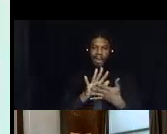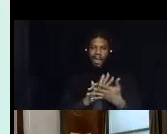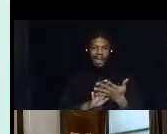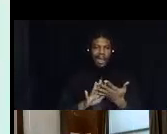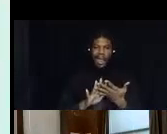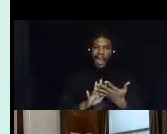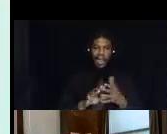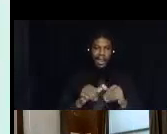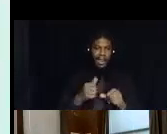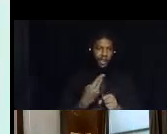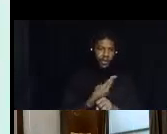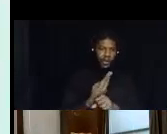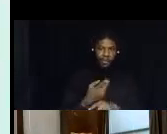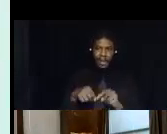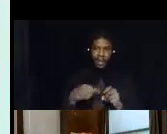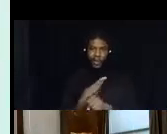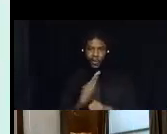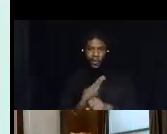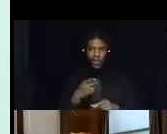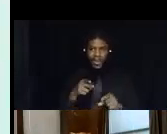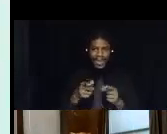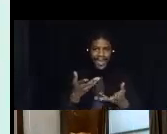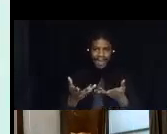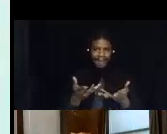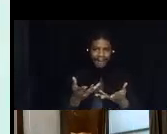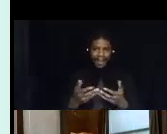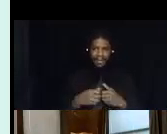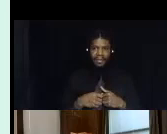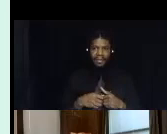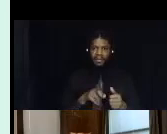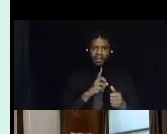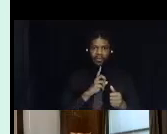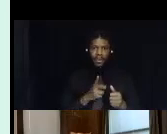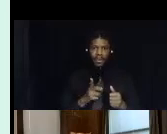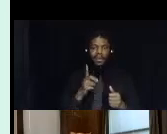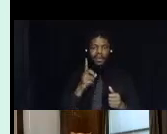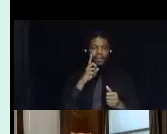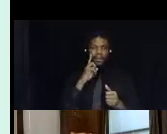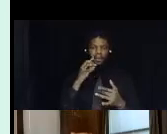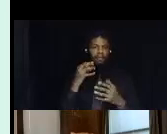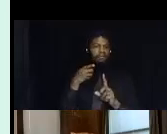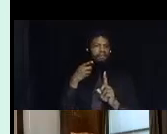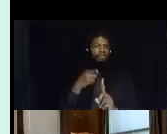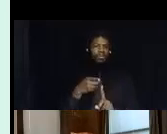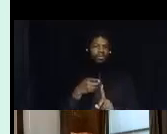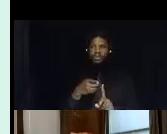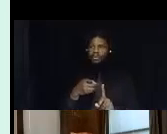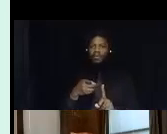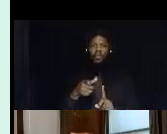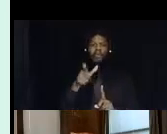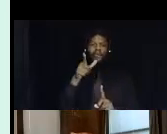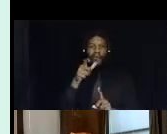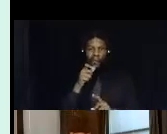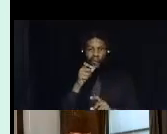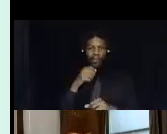often the issue is the litigiousness of the source creator. Disney is a